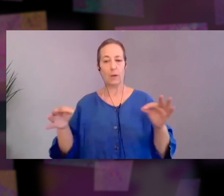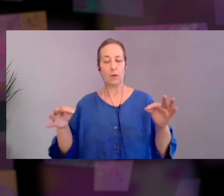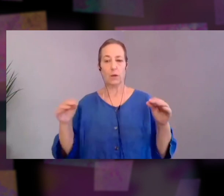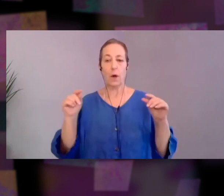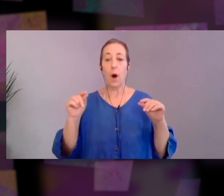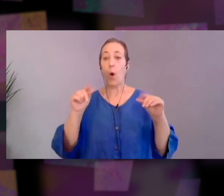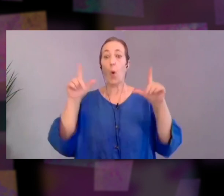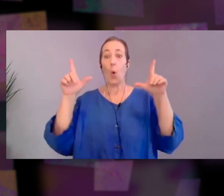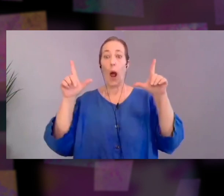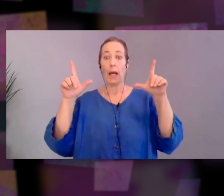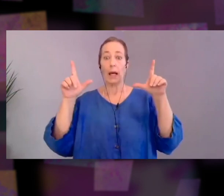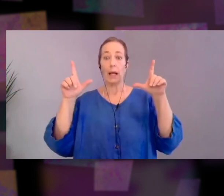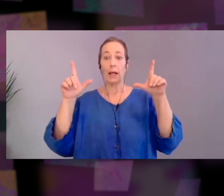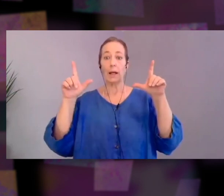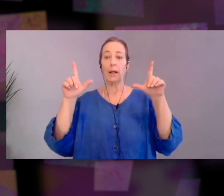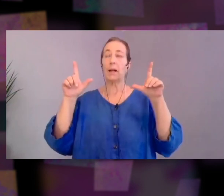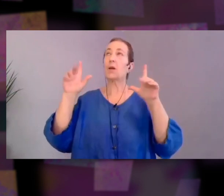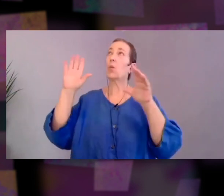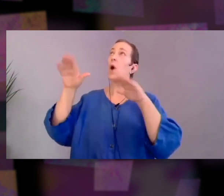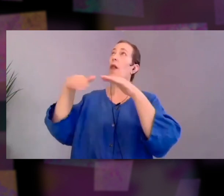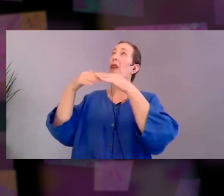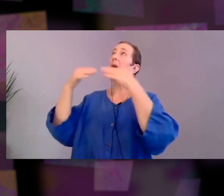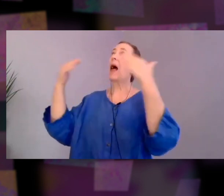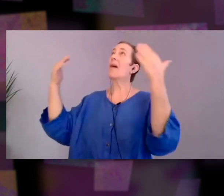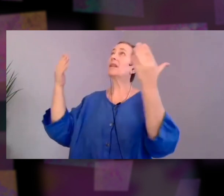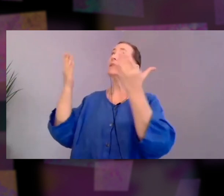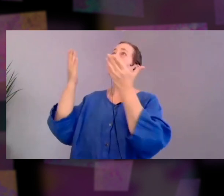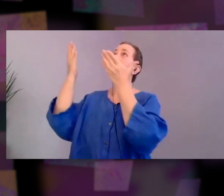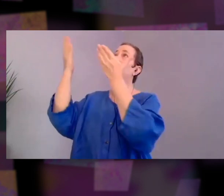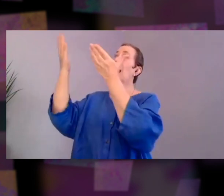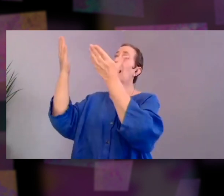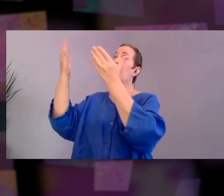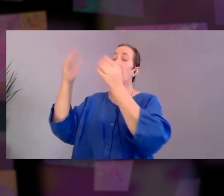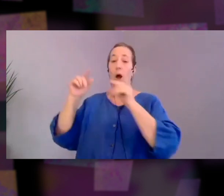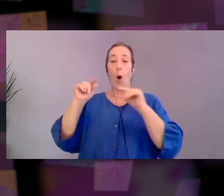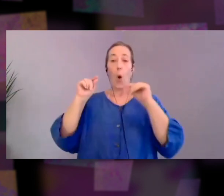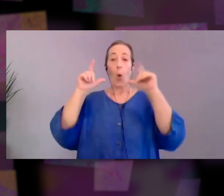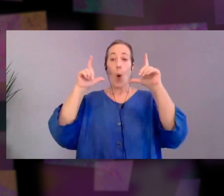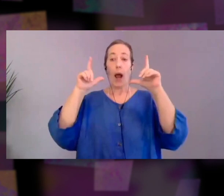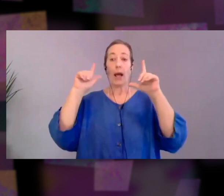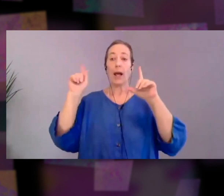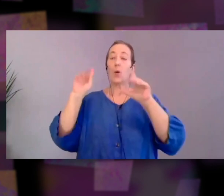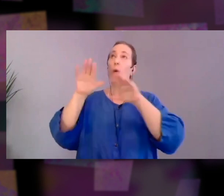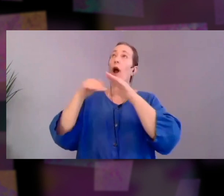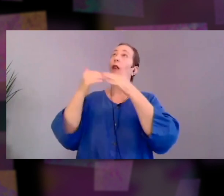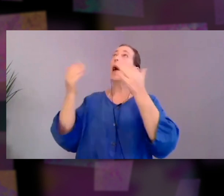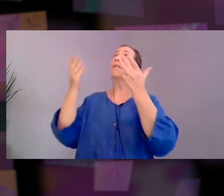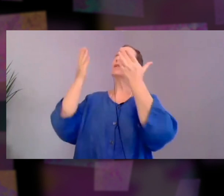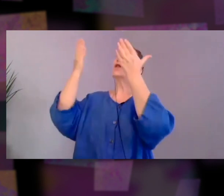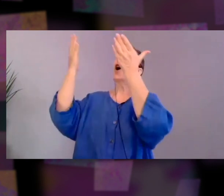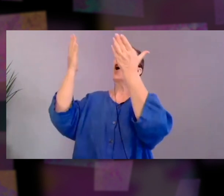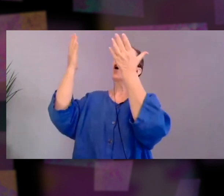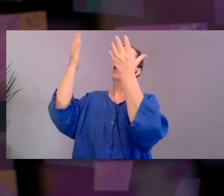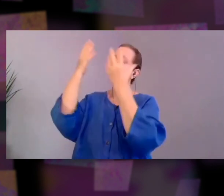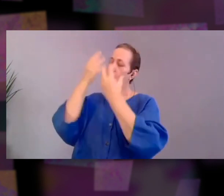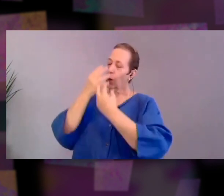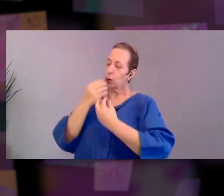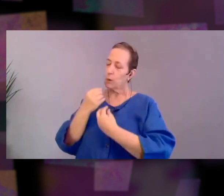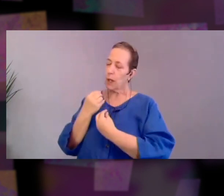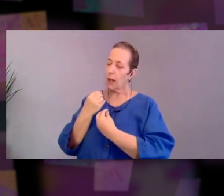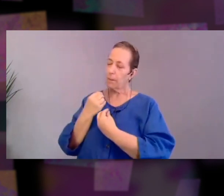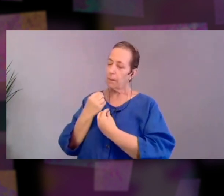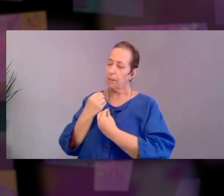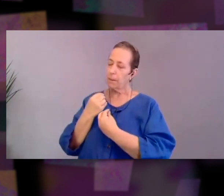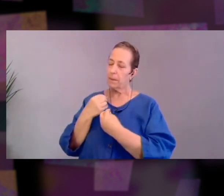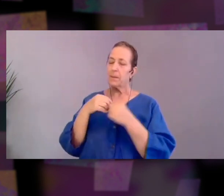Awaken where the heavens stand, awaken where the heavens lie to go to sleep. E ala ho'i au, ua